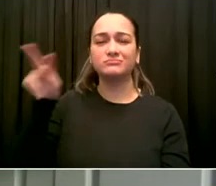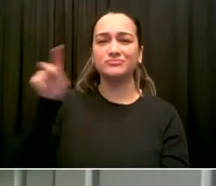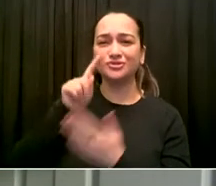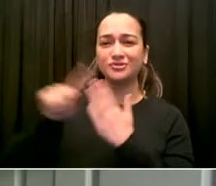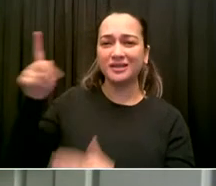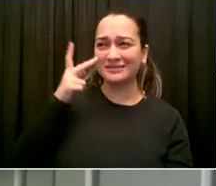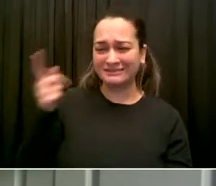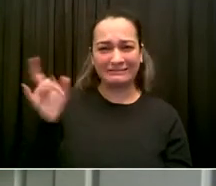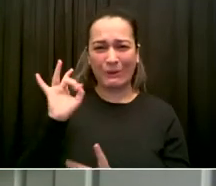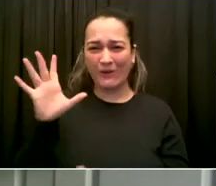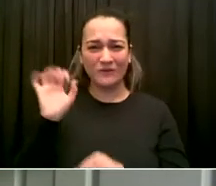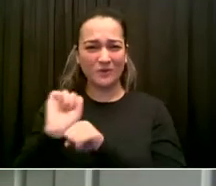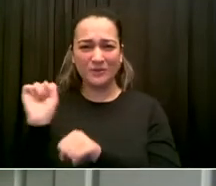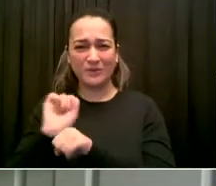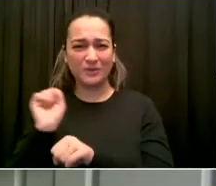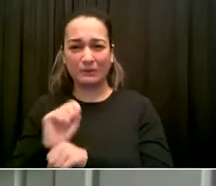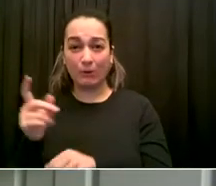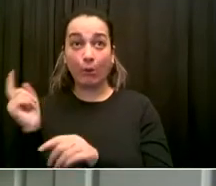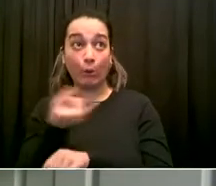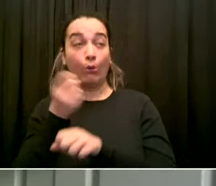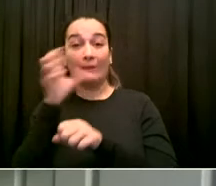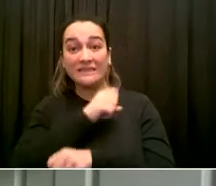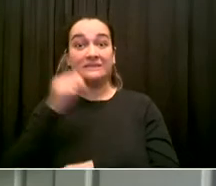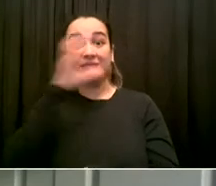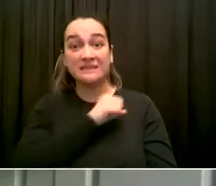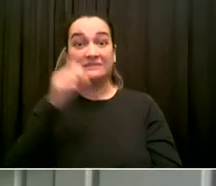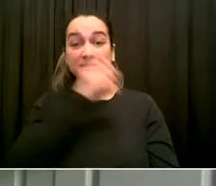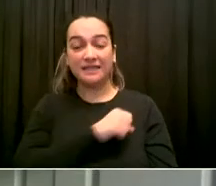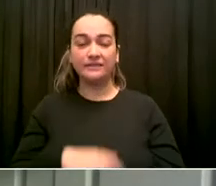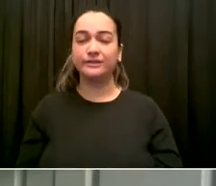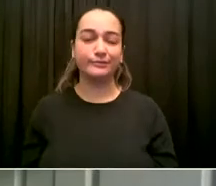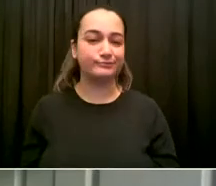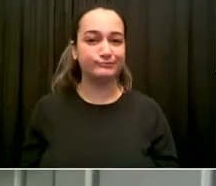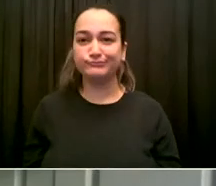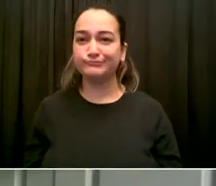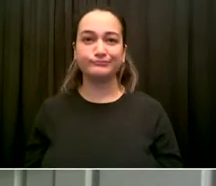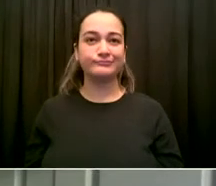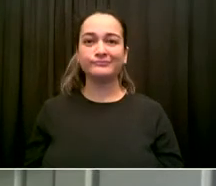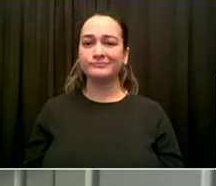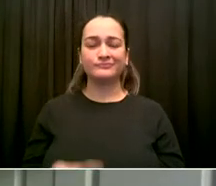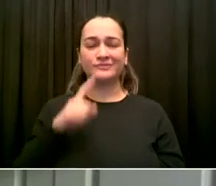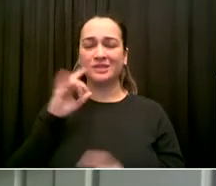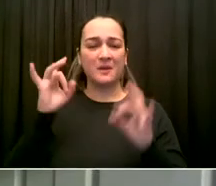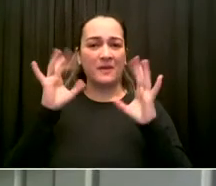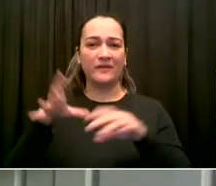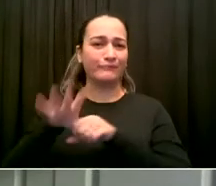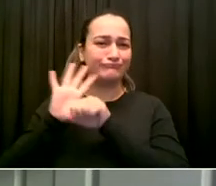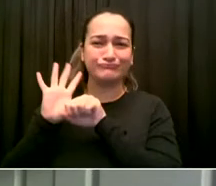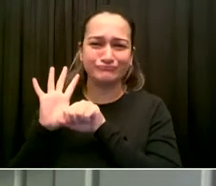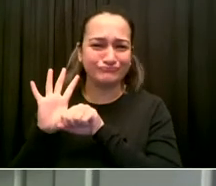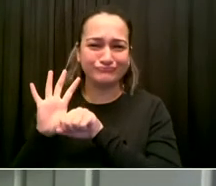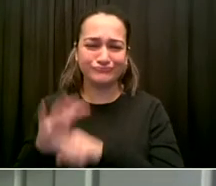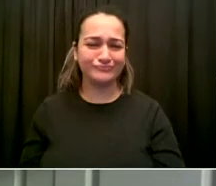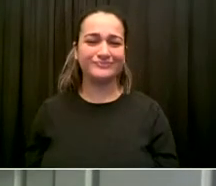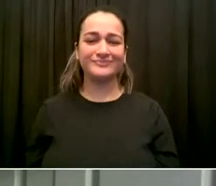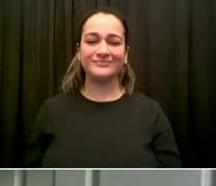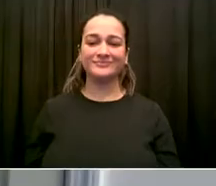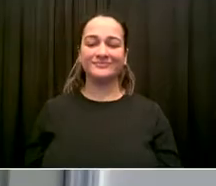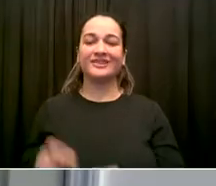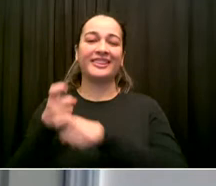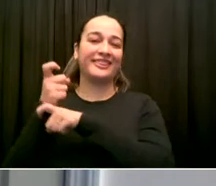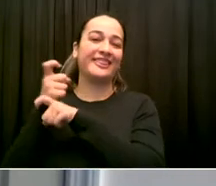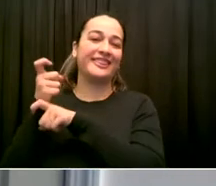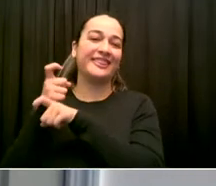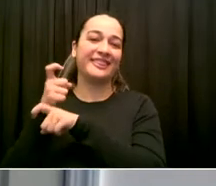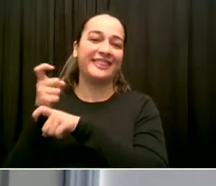having meetings with city planners. I went to college with Pete Harnish, who had a great major league career,